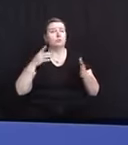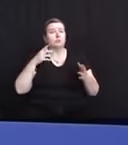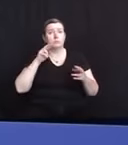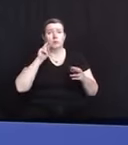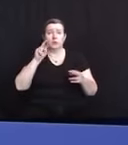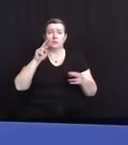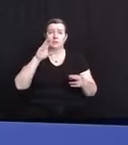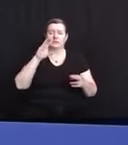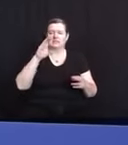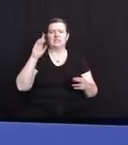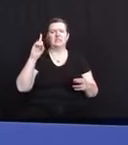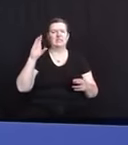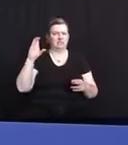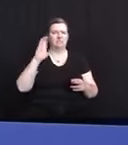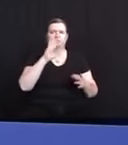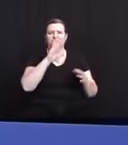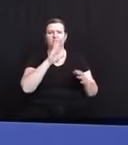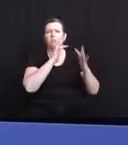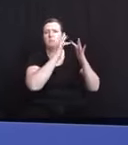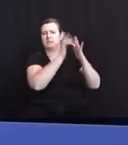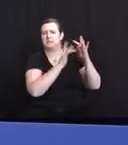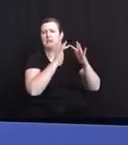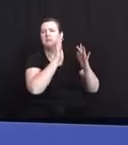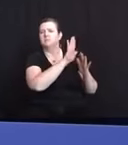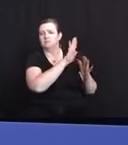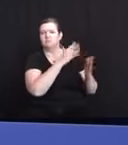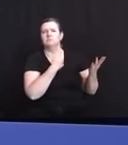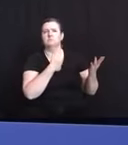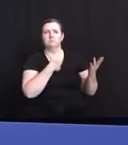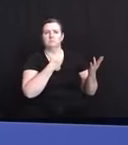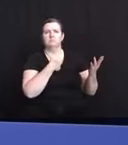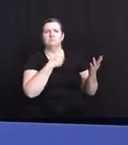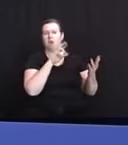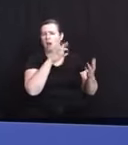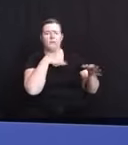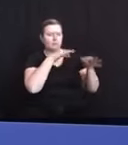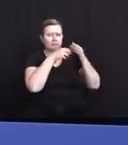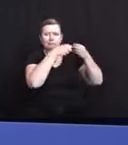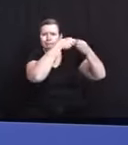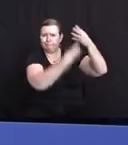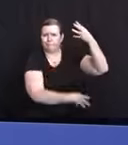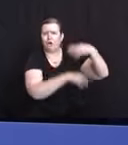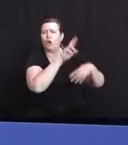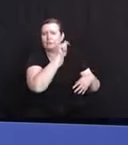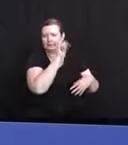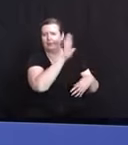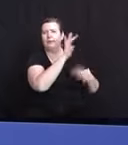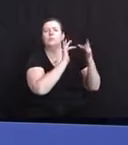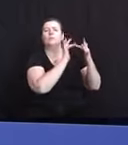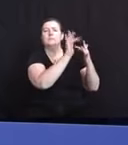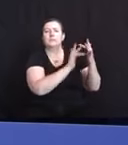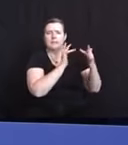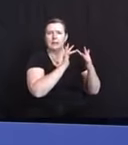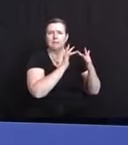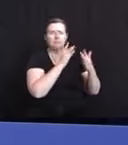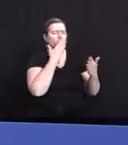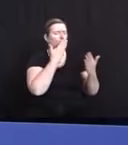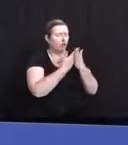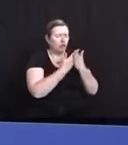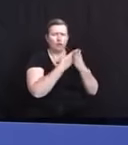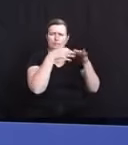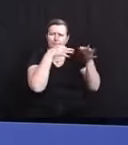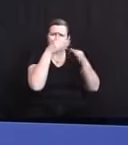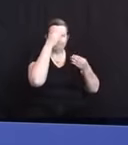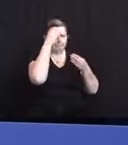a lot of what Dr. Tan just shared with you is represented on the website with great explanations, and it's